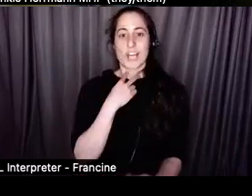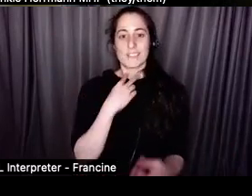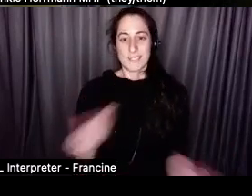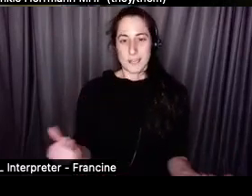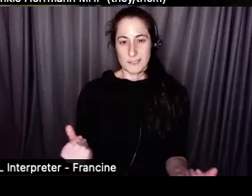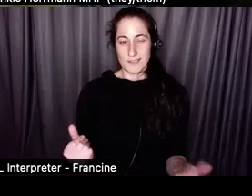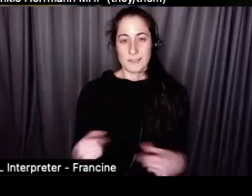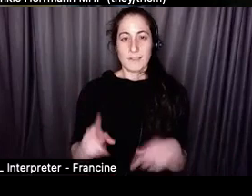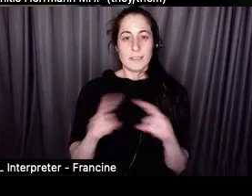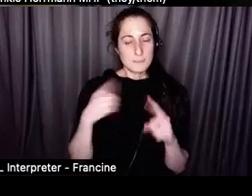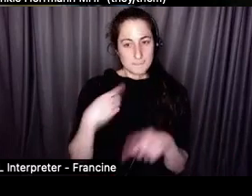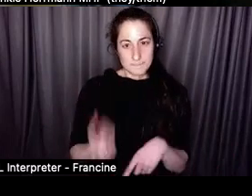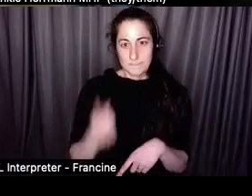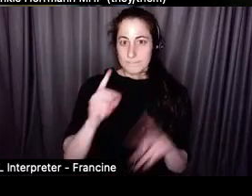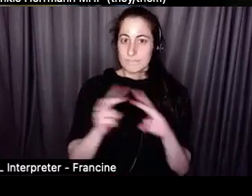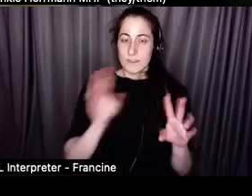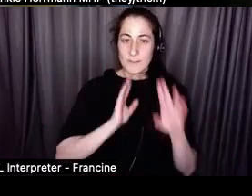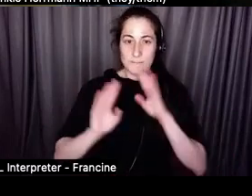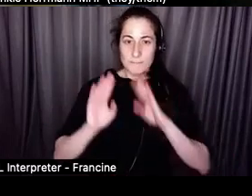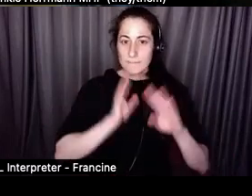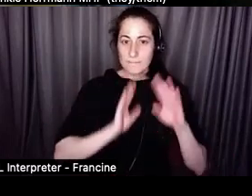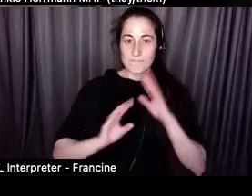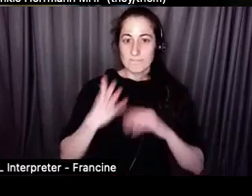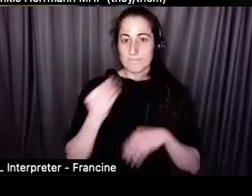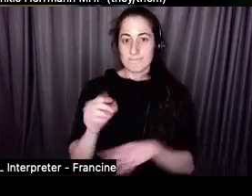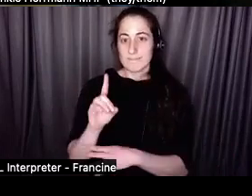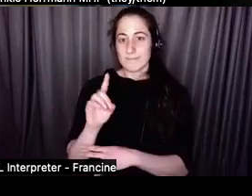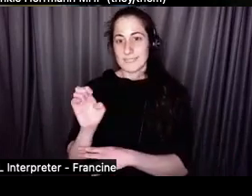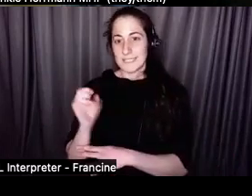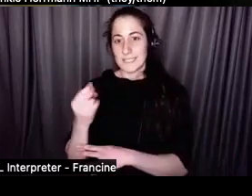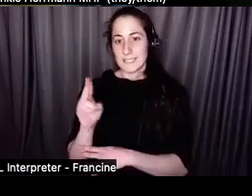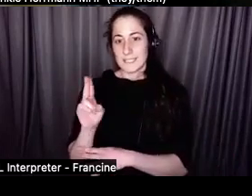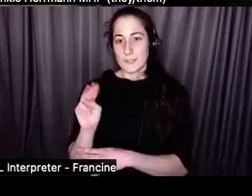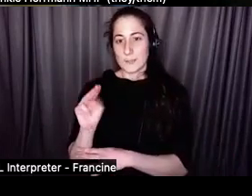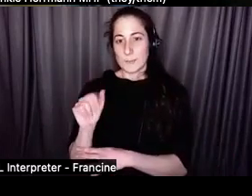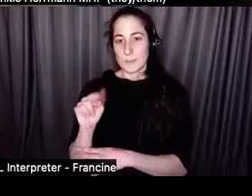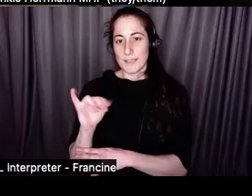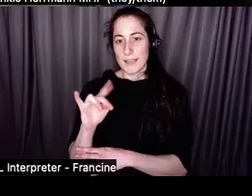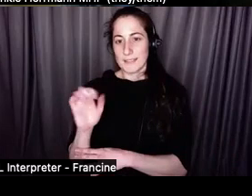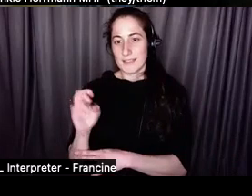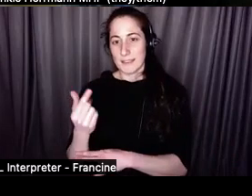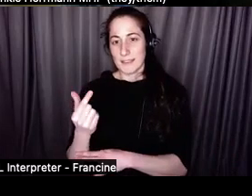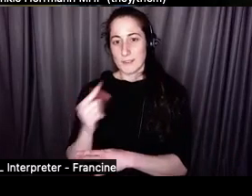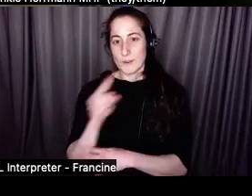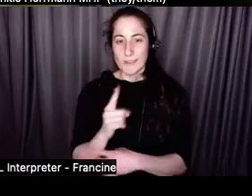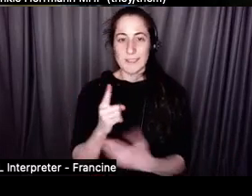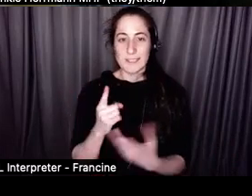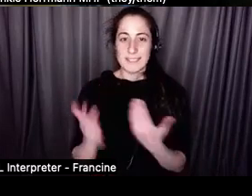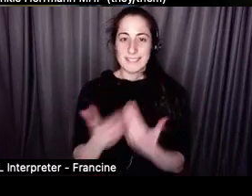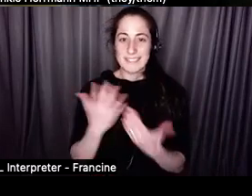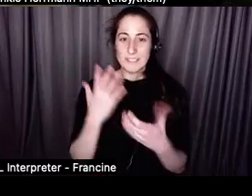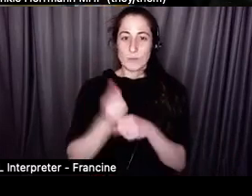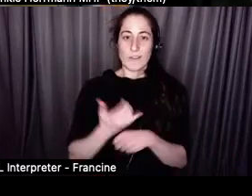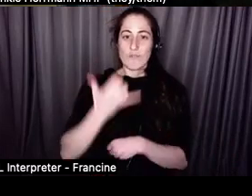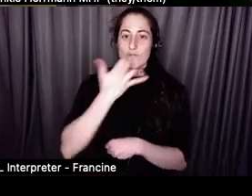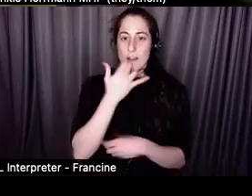very dehumanizing. And it's very common for people to get wrong information told to them very confidently. I see this